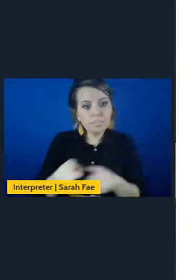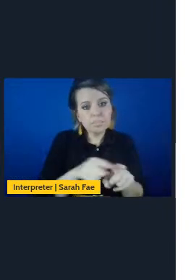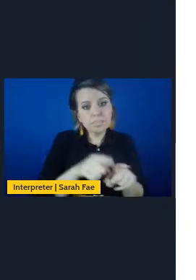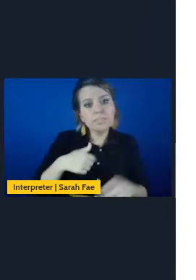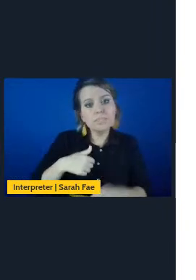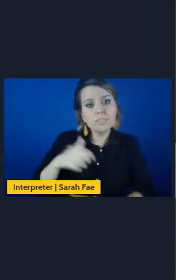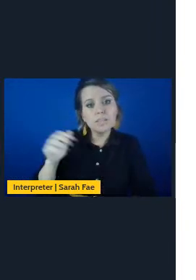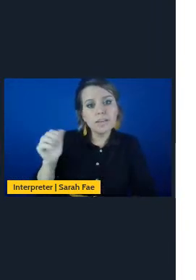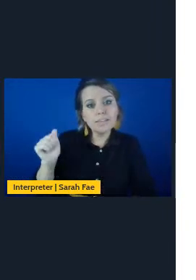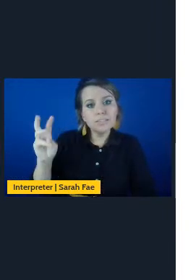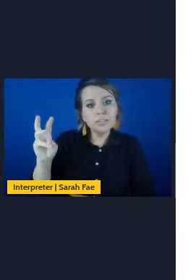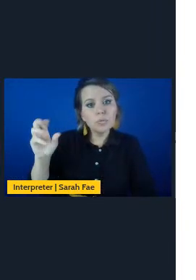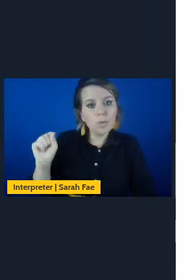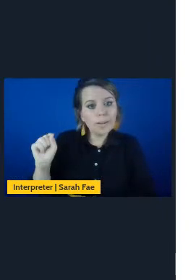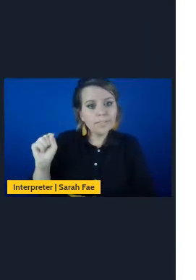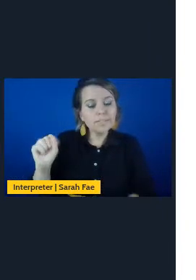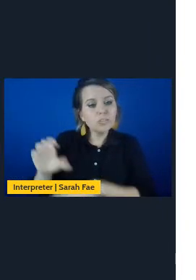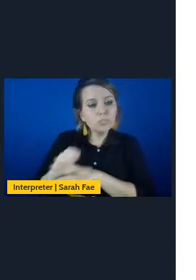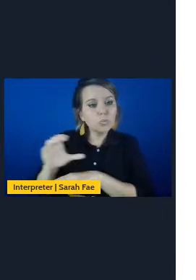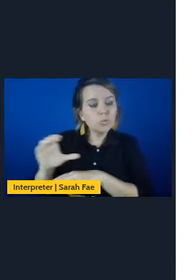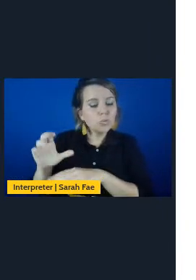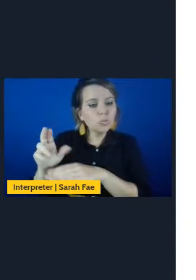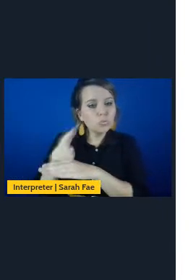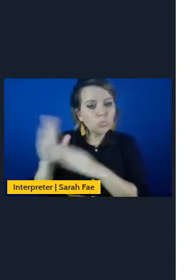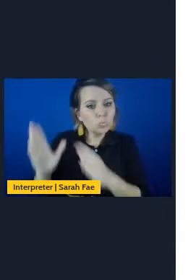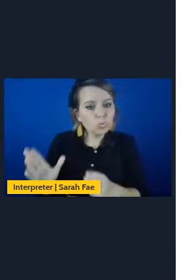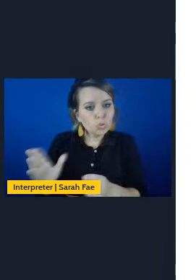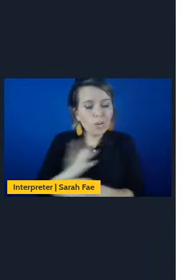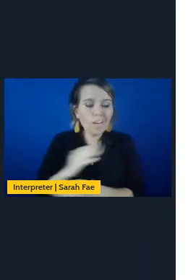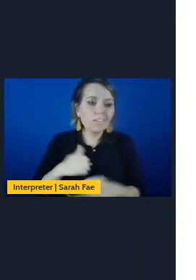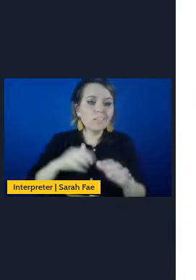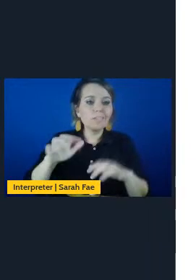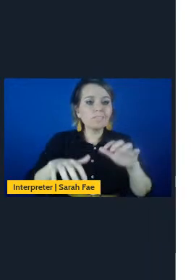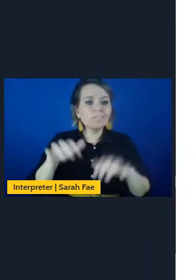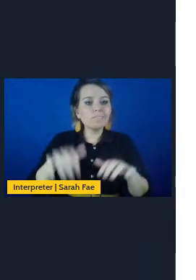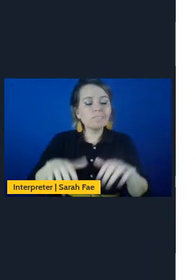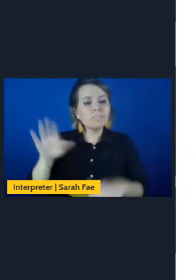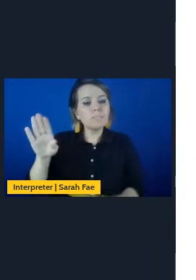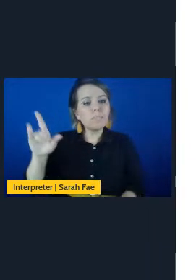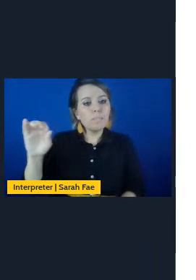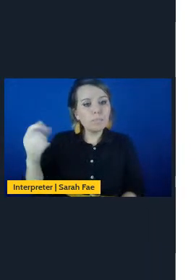builder, and I write about serverless on my blog and on Twitter.